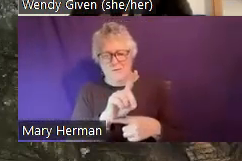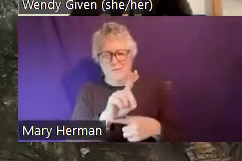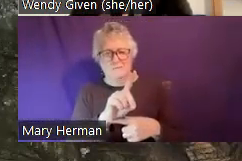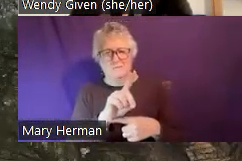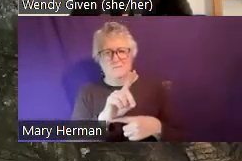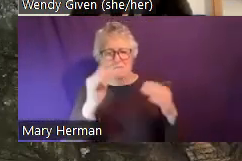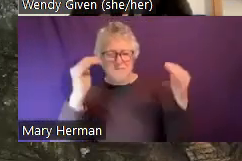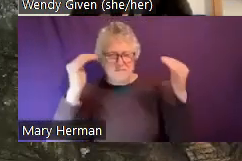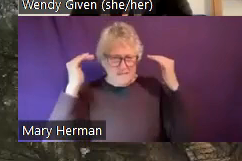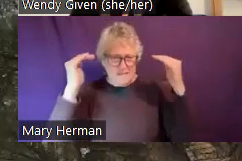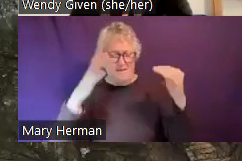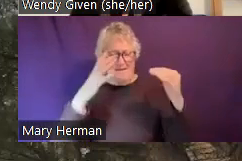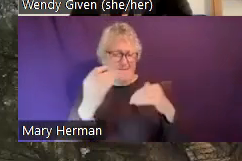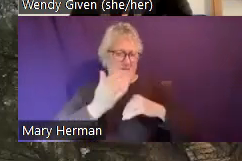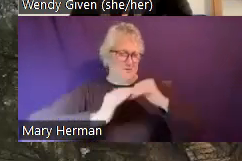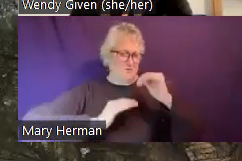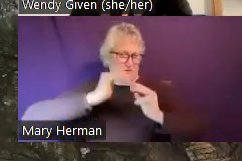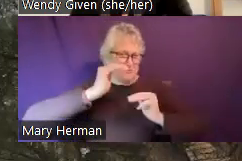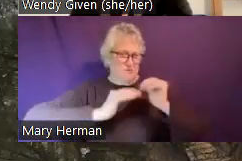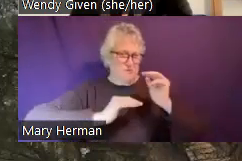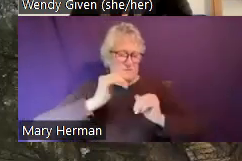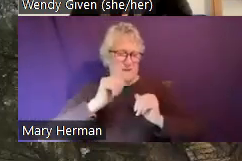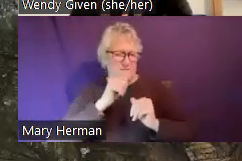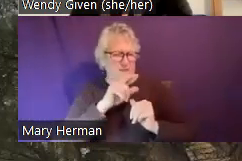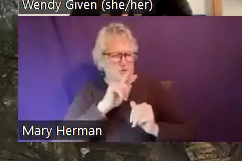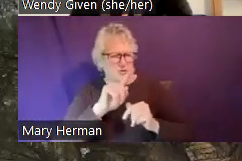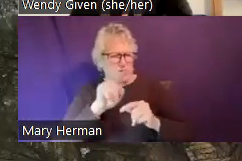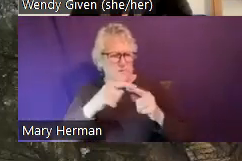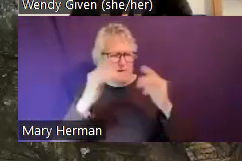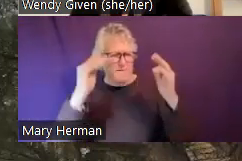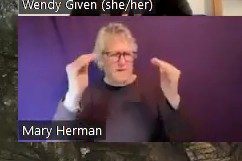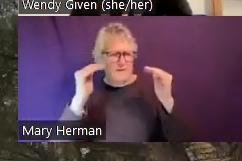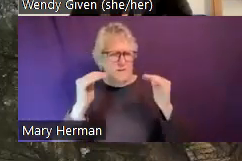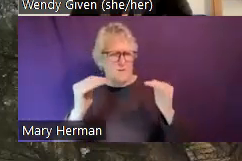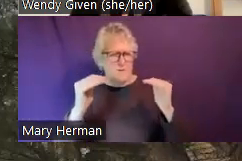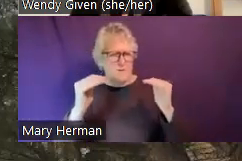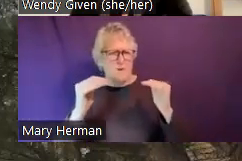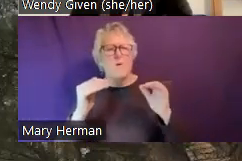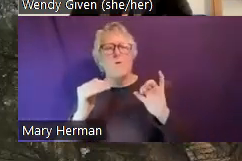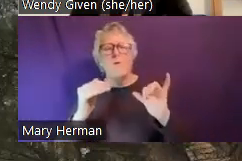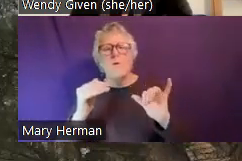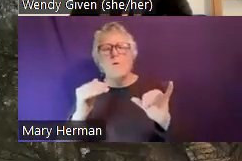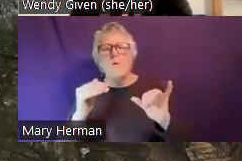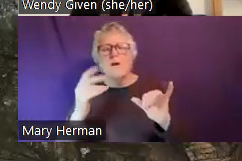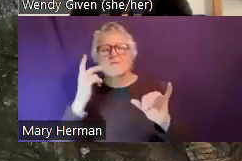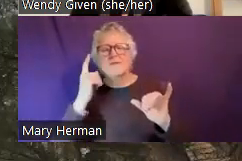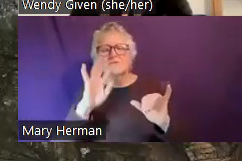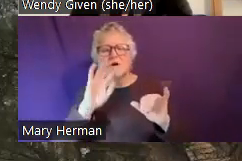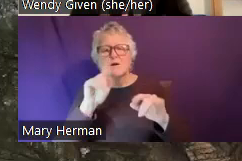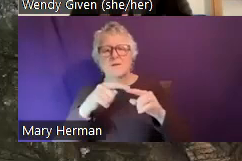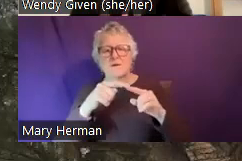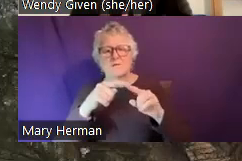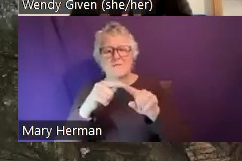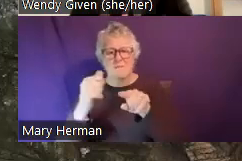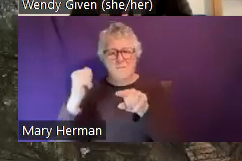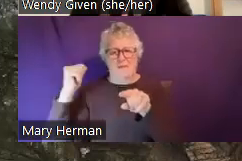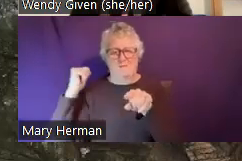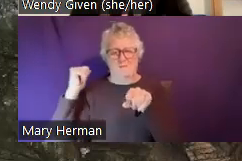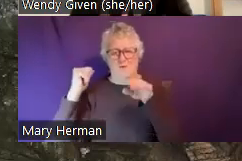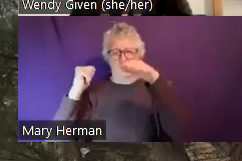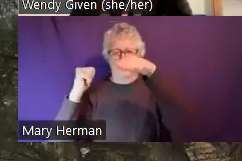I'm not sure about the lower drop ceiling. Oh, you mean back? I see what you're probably saying there.